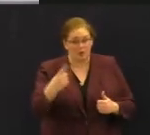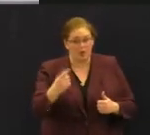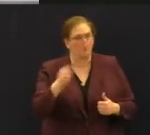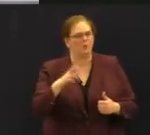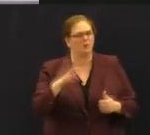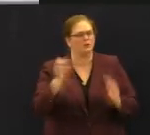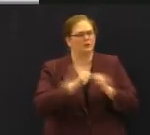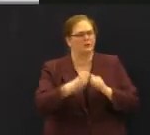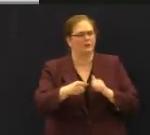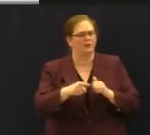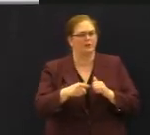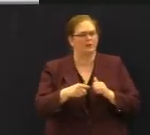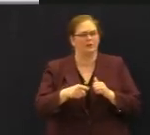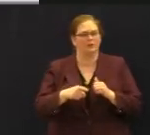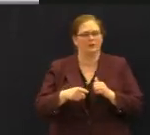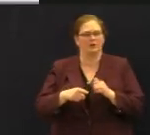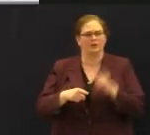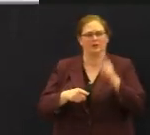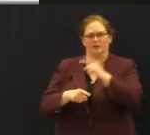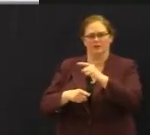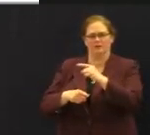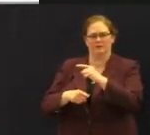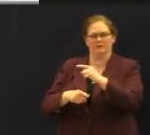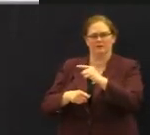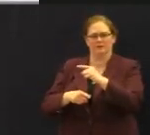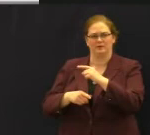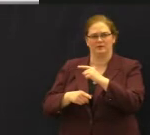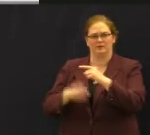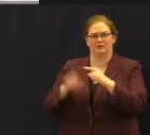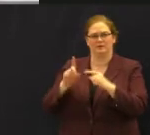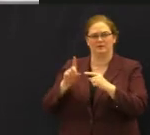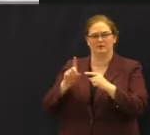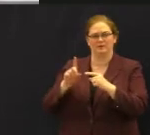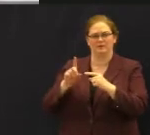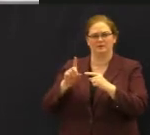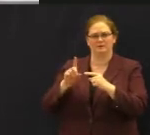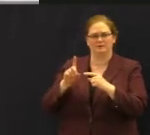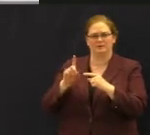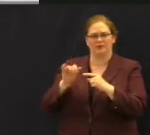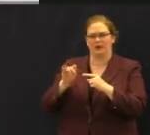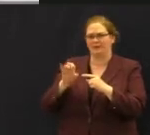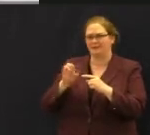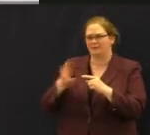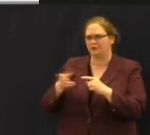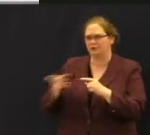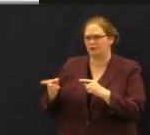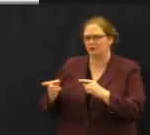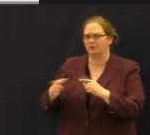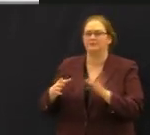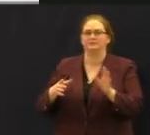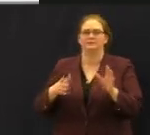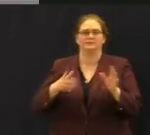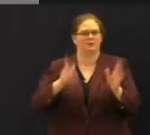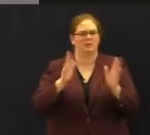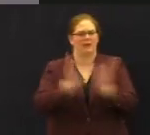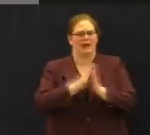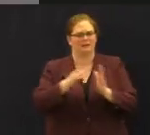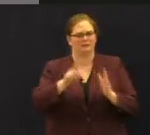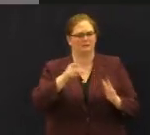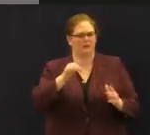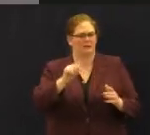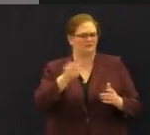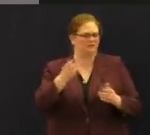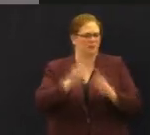is anybody else with you? Is Dottie? John's here. Okay. Ronnie's here. Okay, great. So just wanted to ask you, Pat, a few